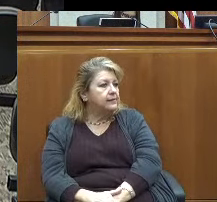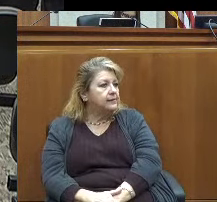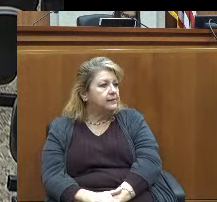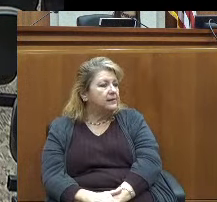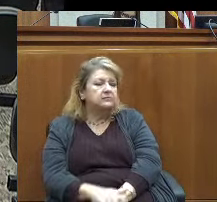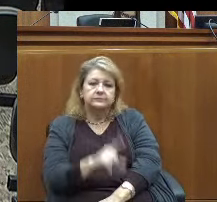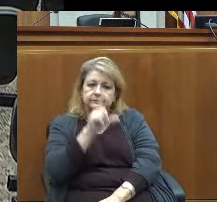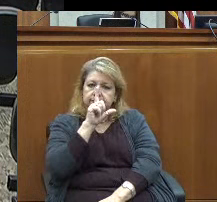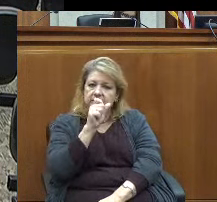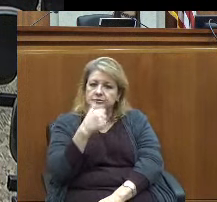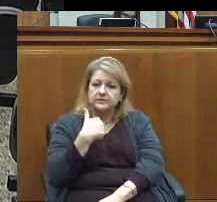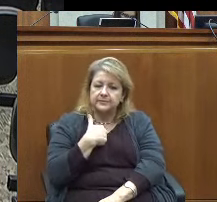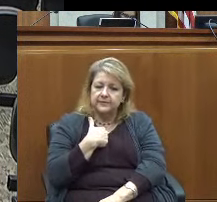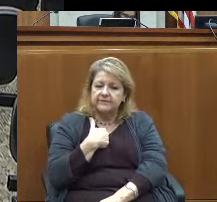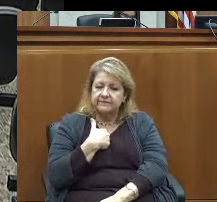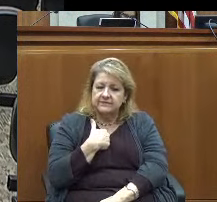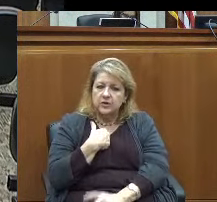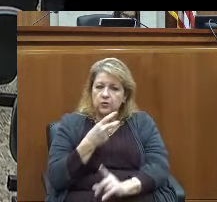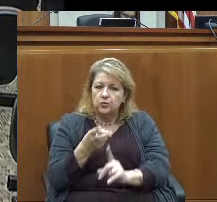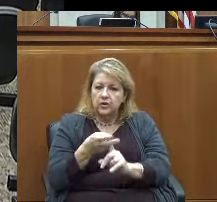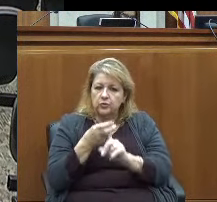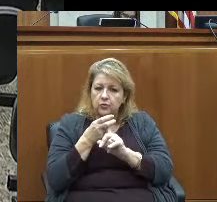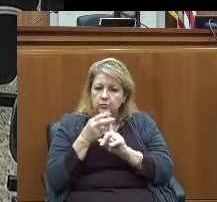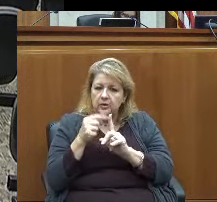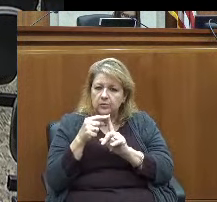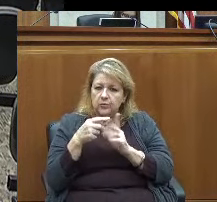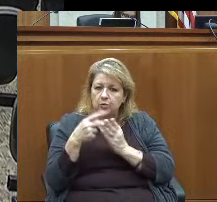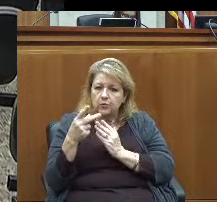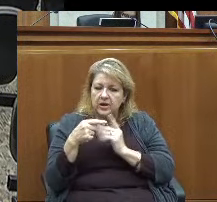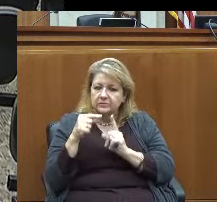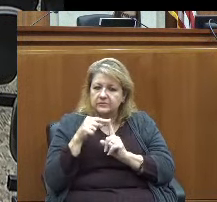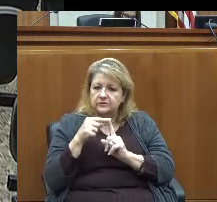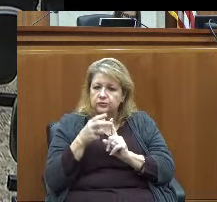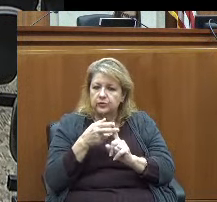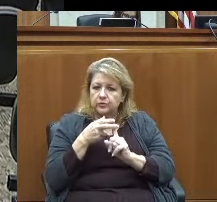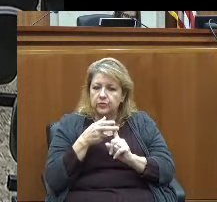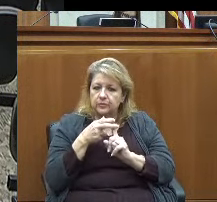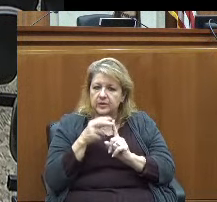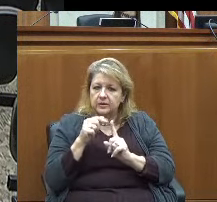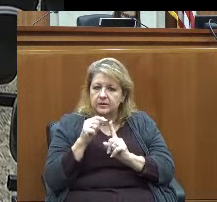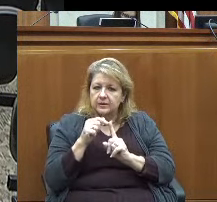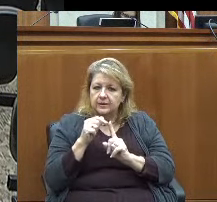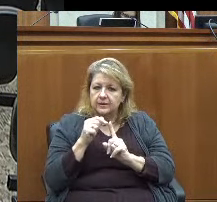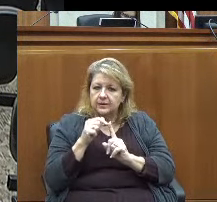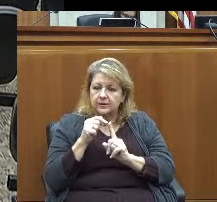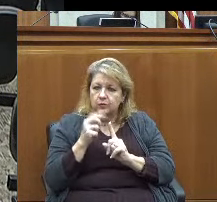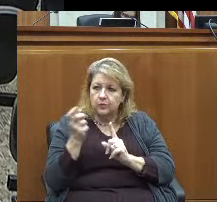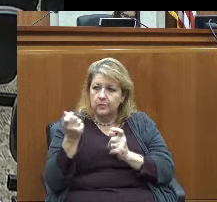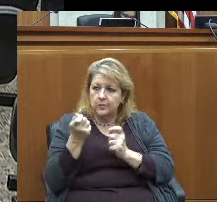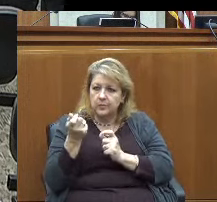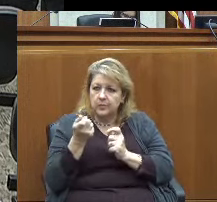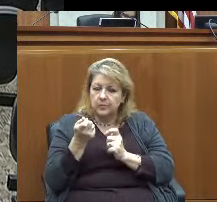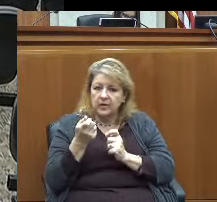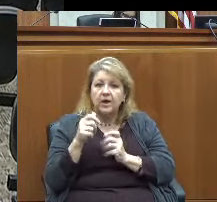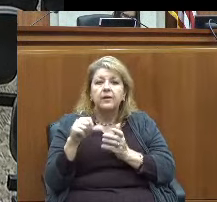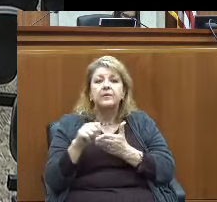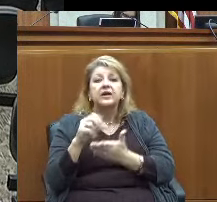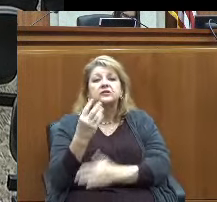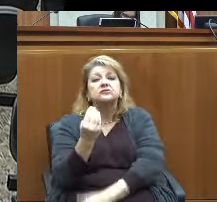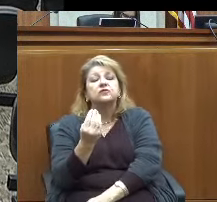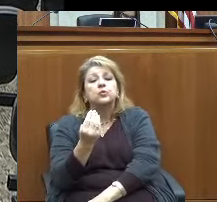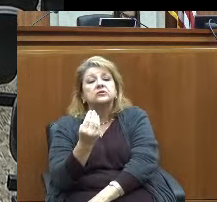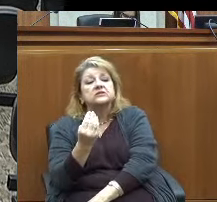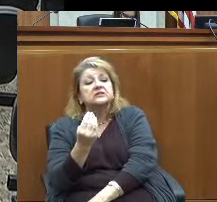I'm really interested in the recruitment programs that were mentioned. I go to page